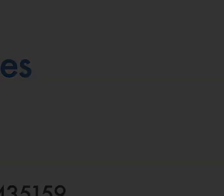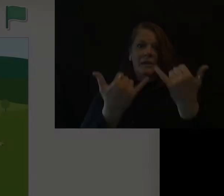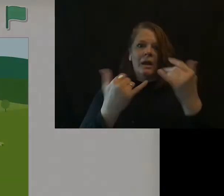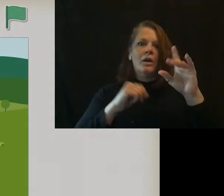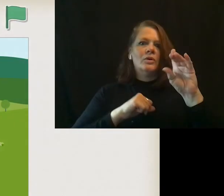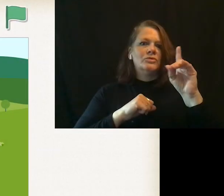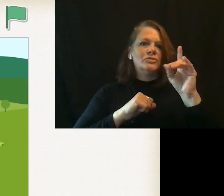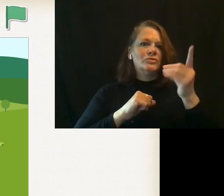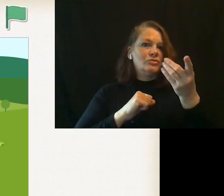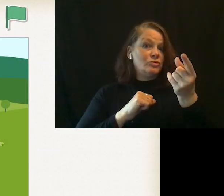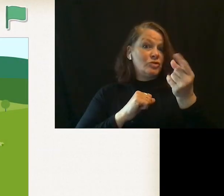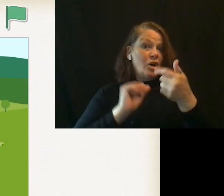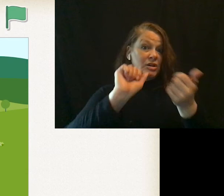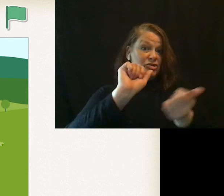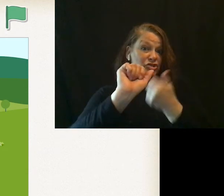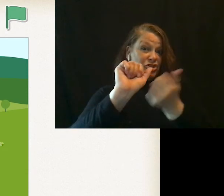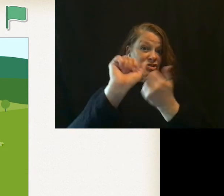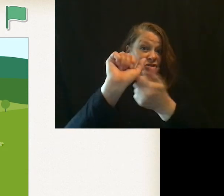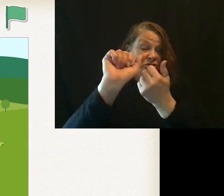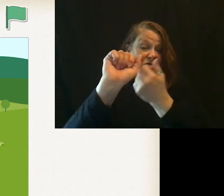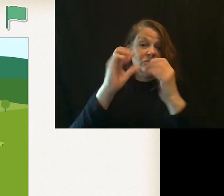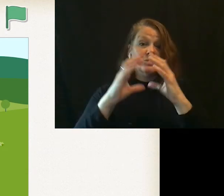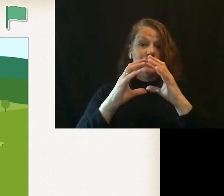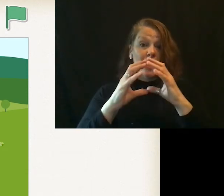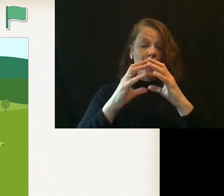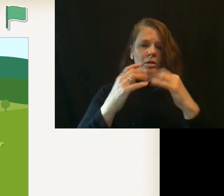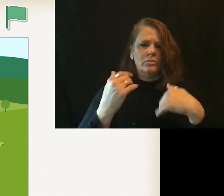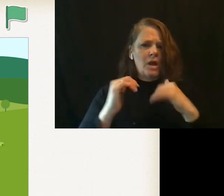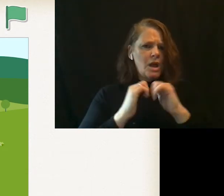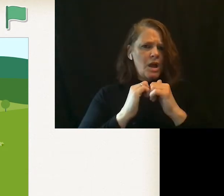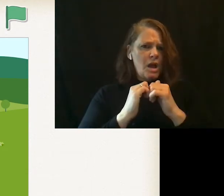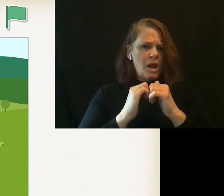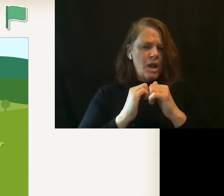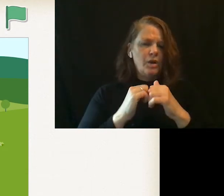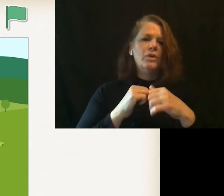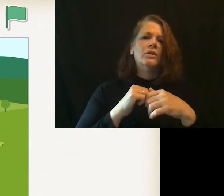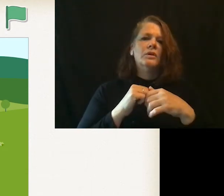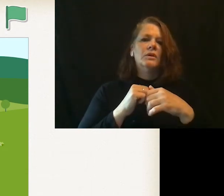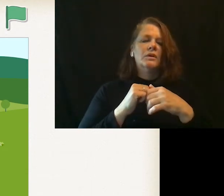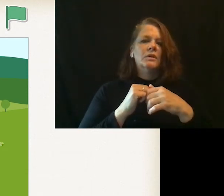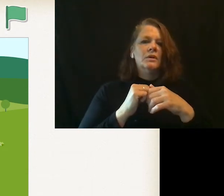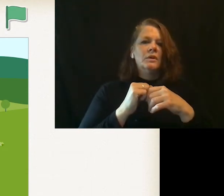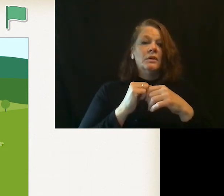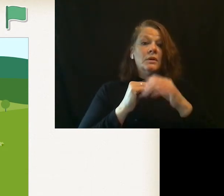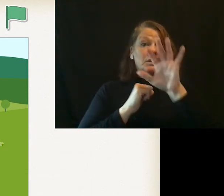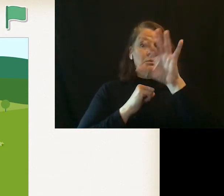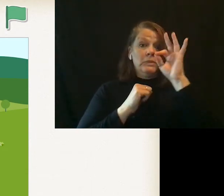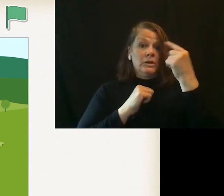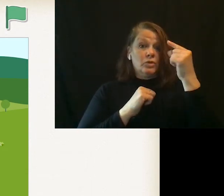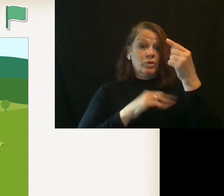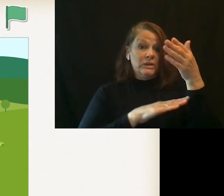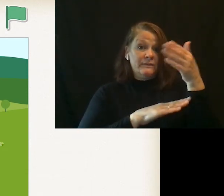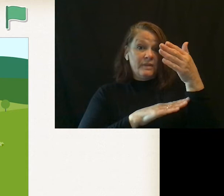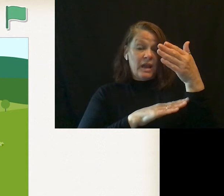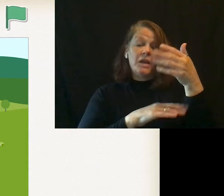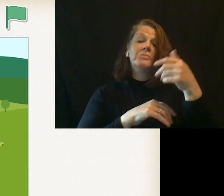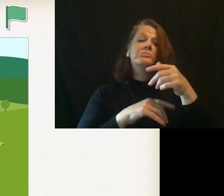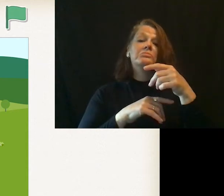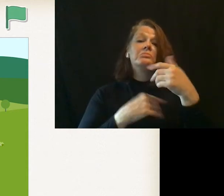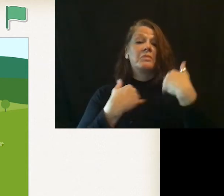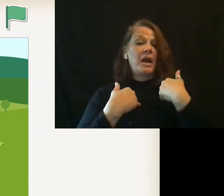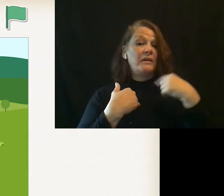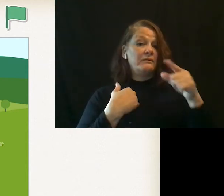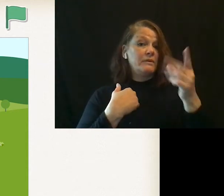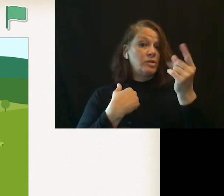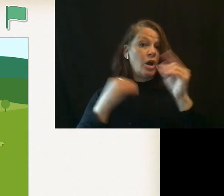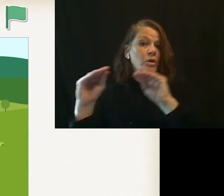works. So that's starting to look really good. Now we need the ball and the dog to turn around and bring it